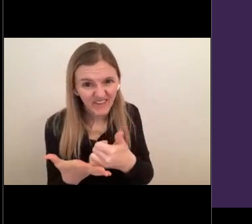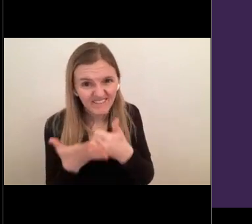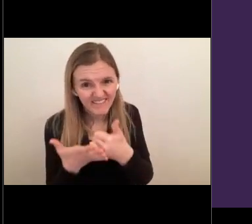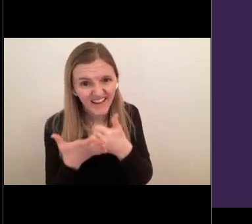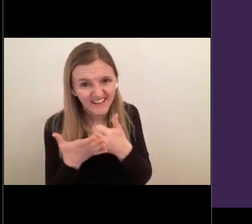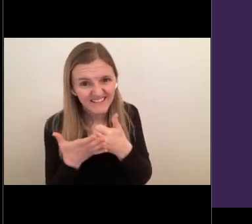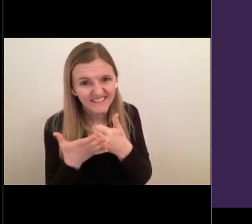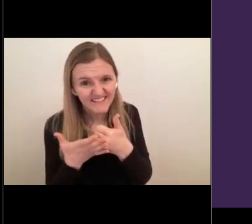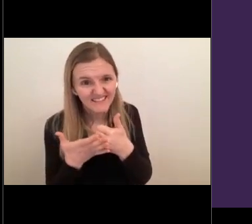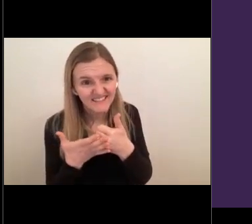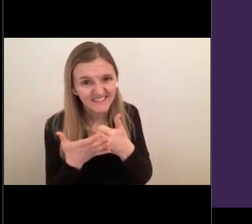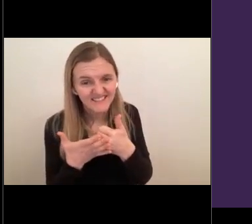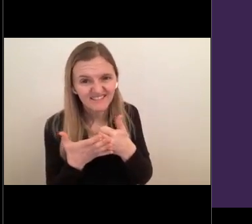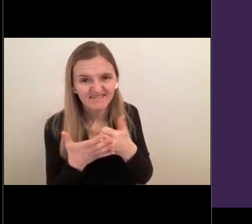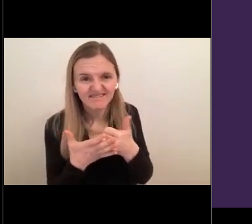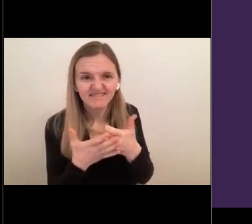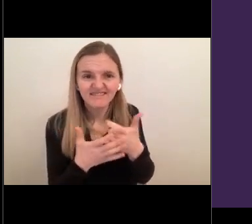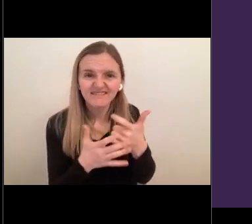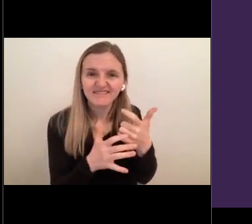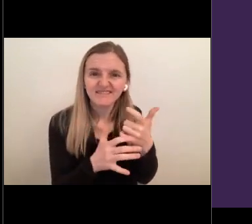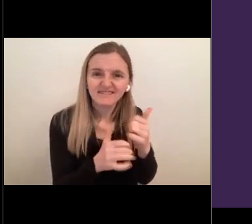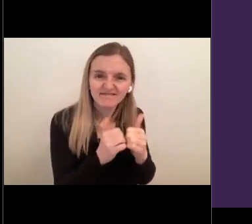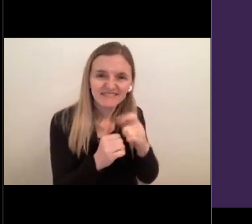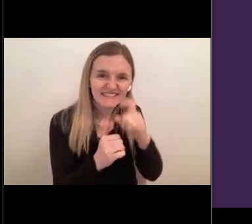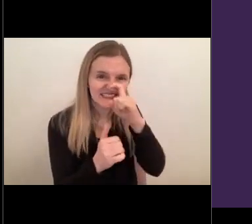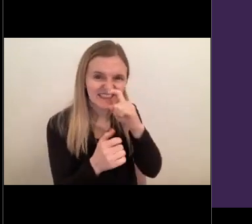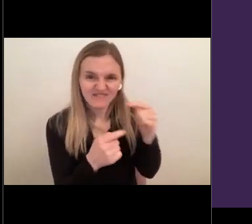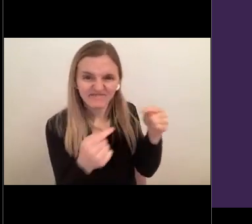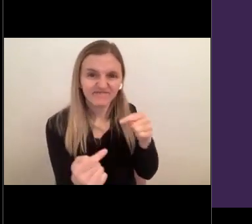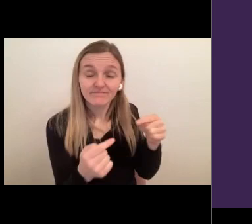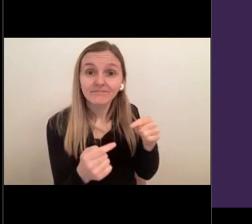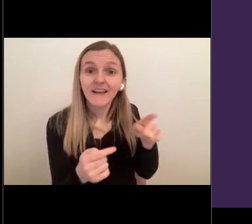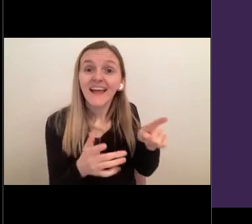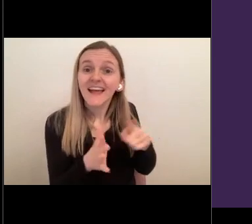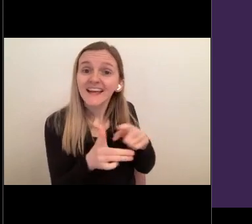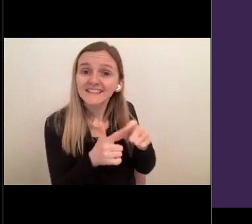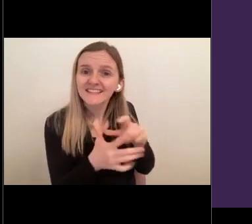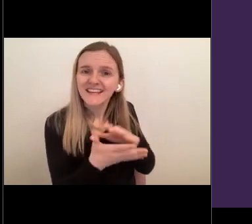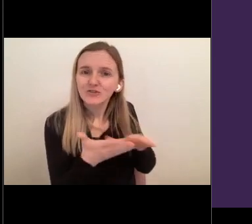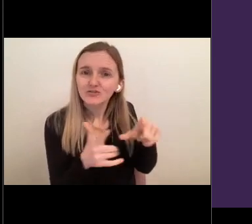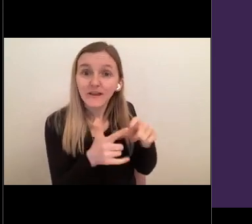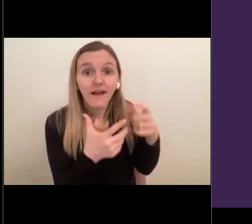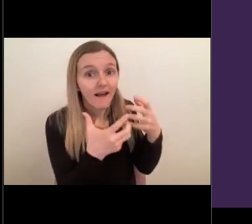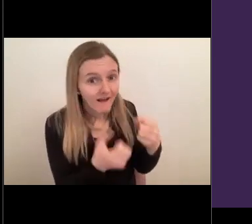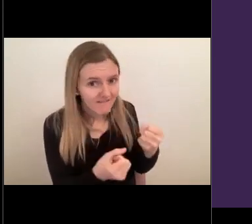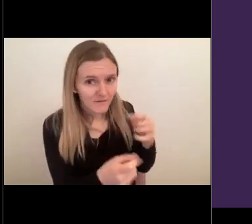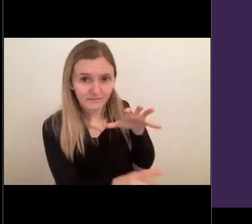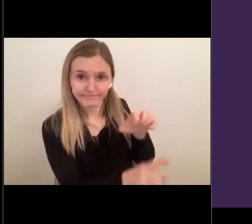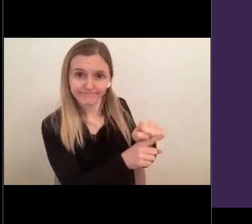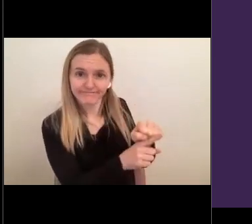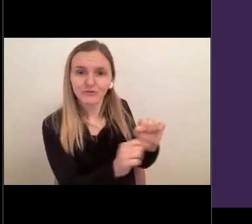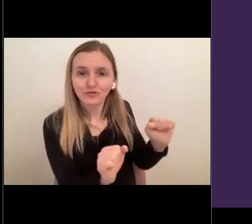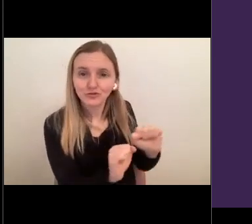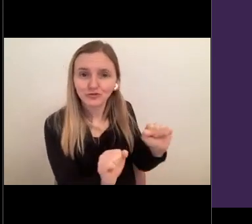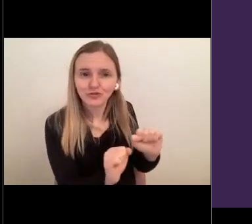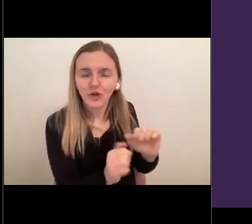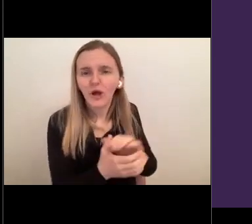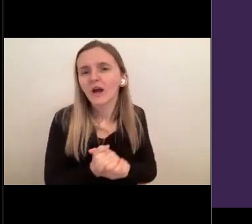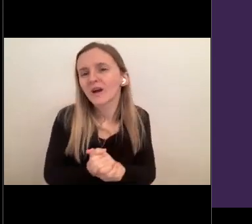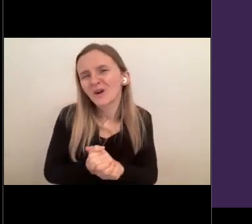also has ADHD, but undiagnosed. And that is tricky. It's a very tricky one. I